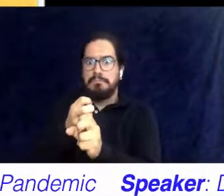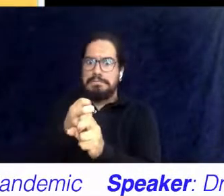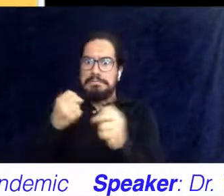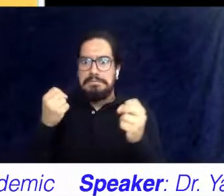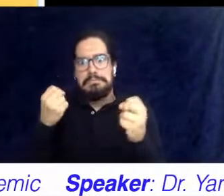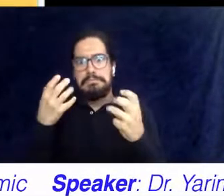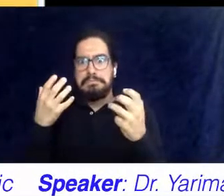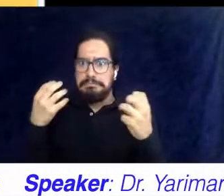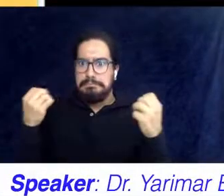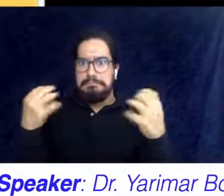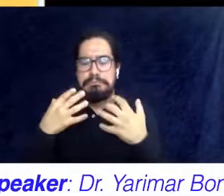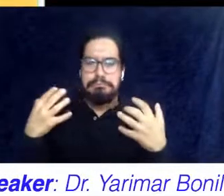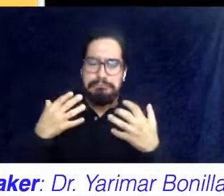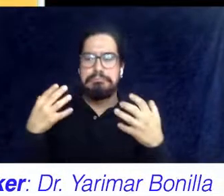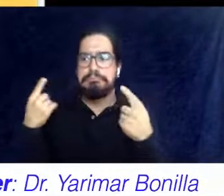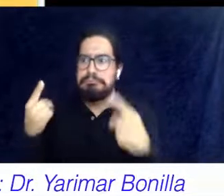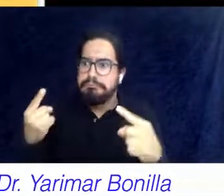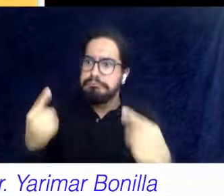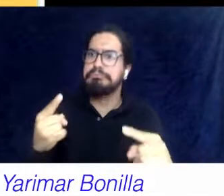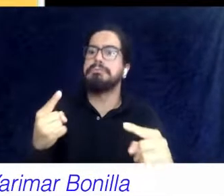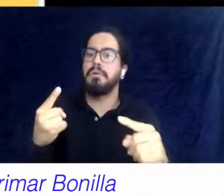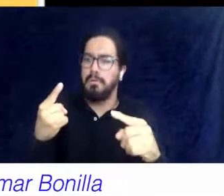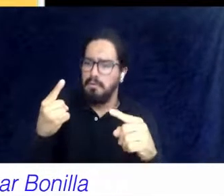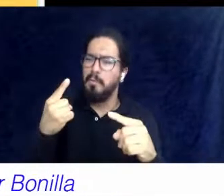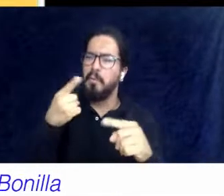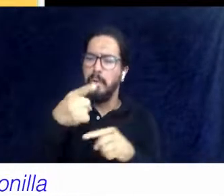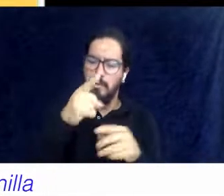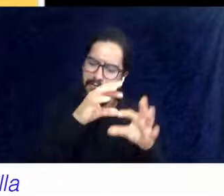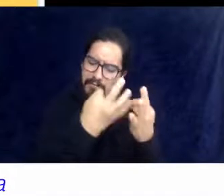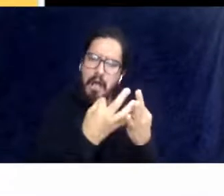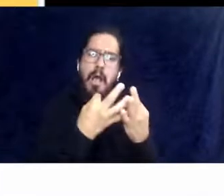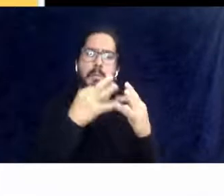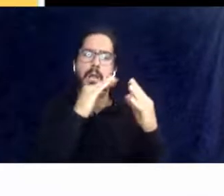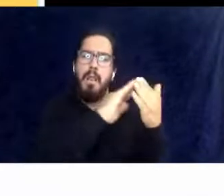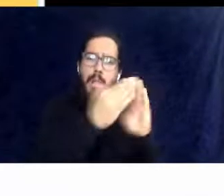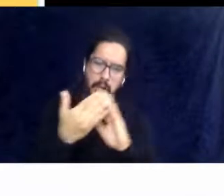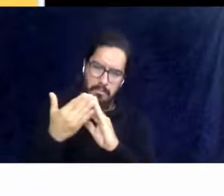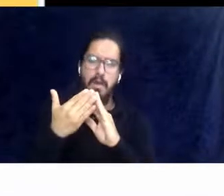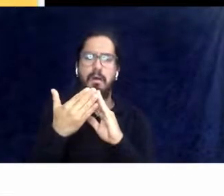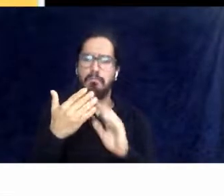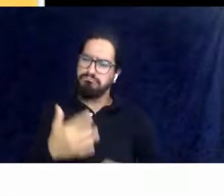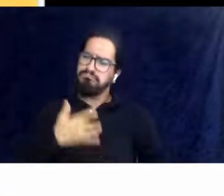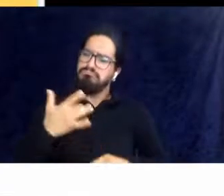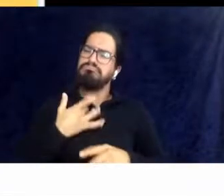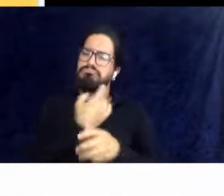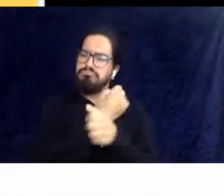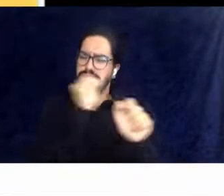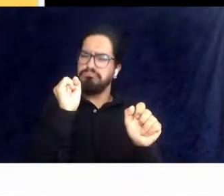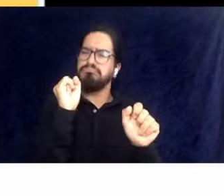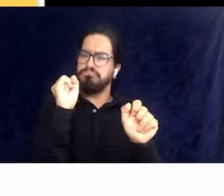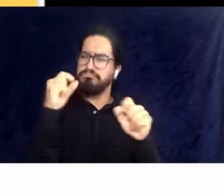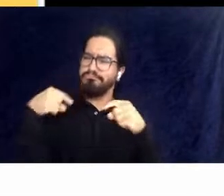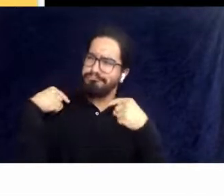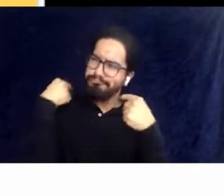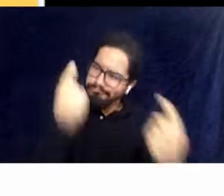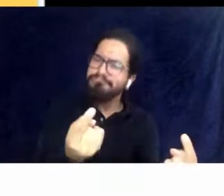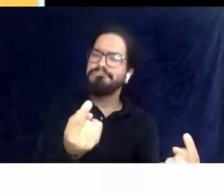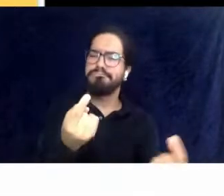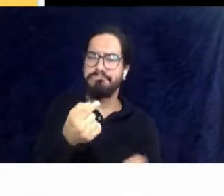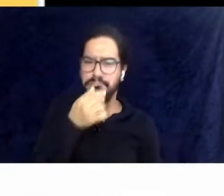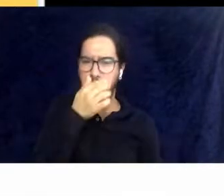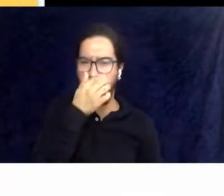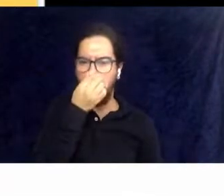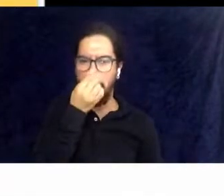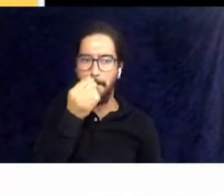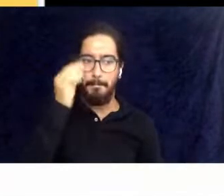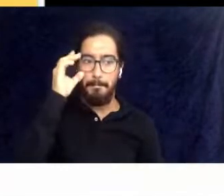we need to protect ourselves from our families and our communities, which is what have saved us in the various pandemics. So, I